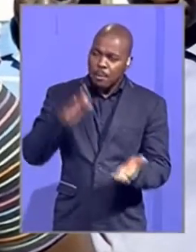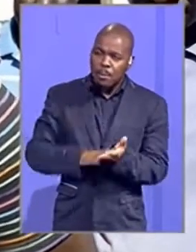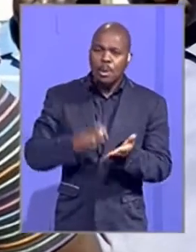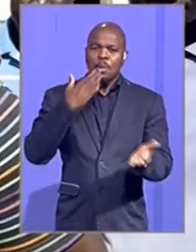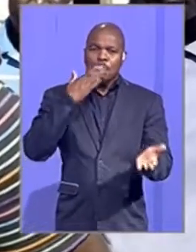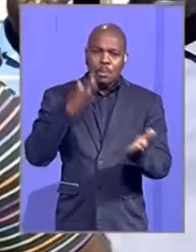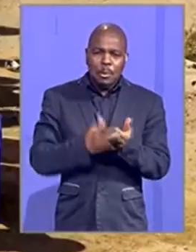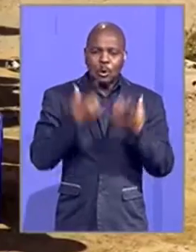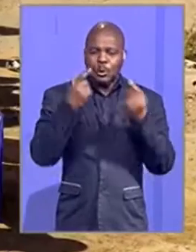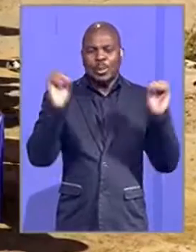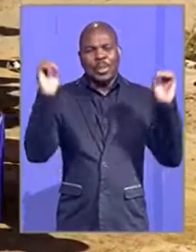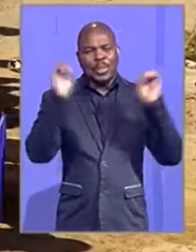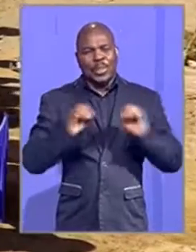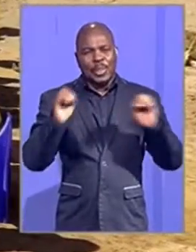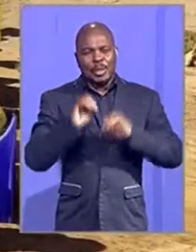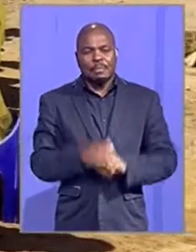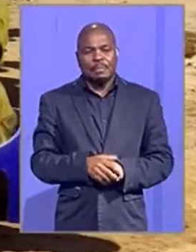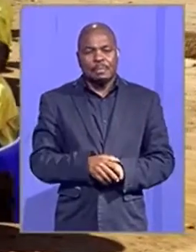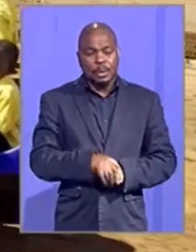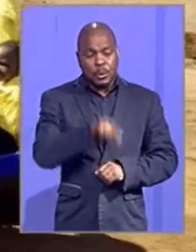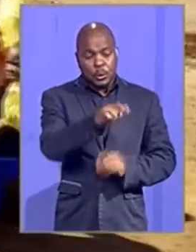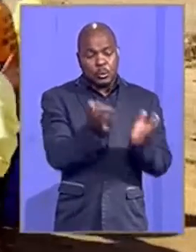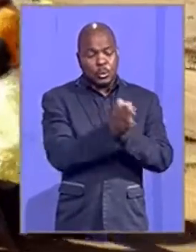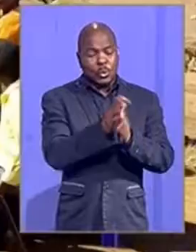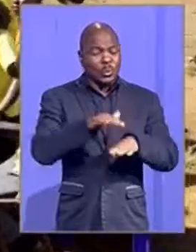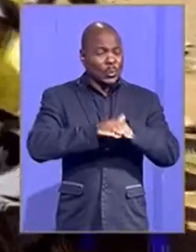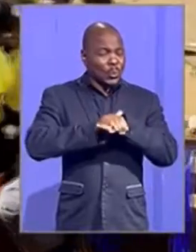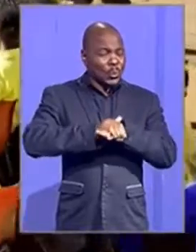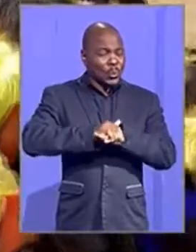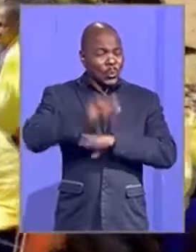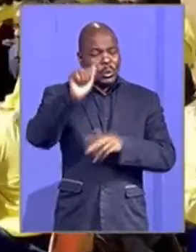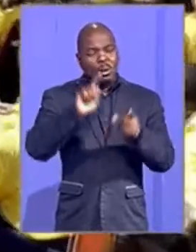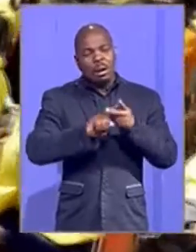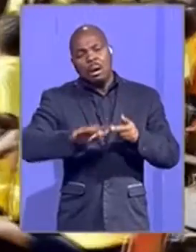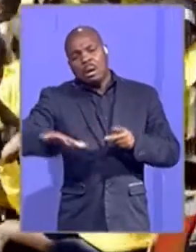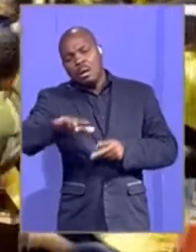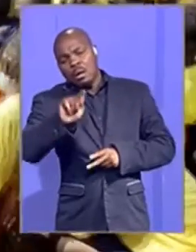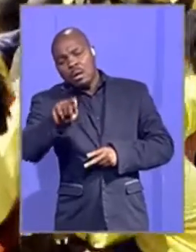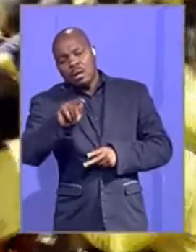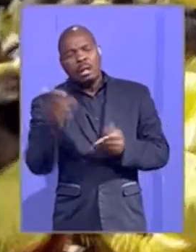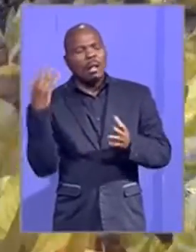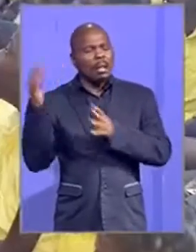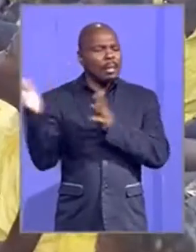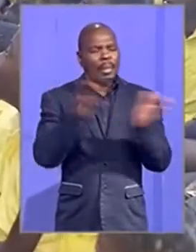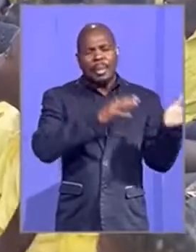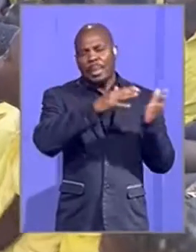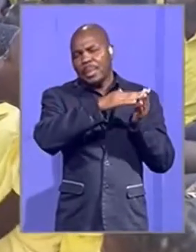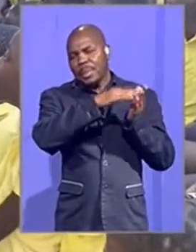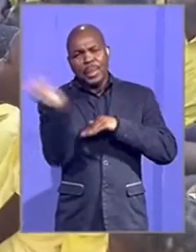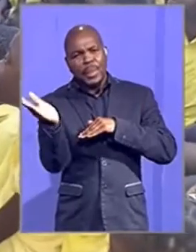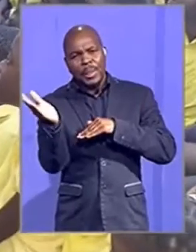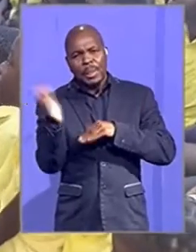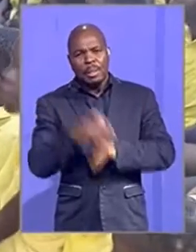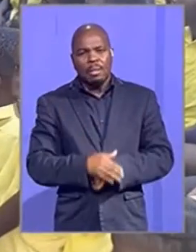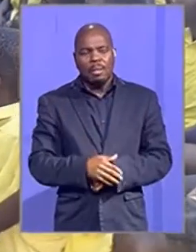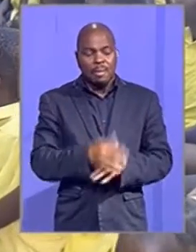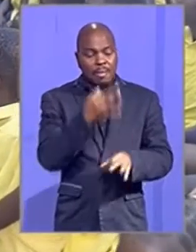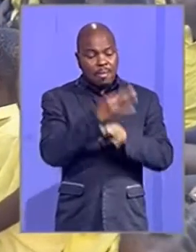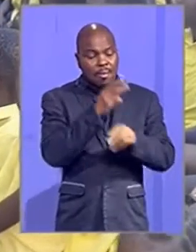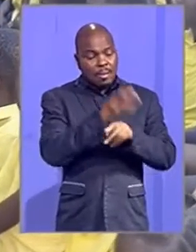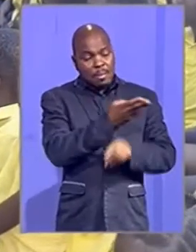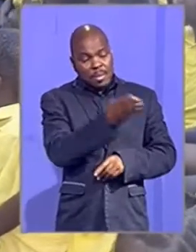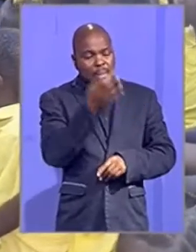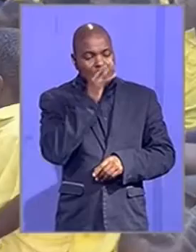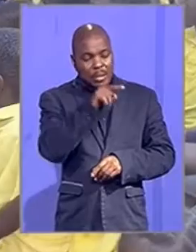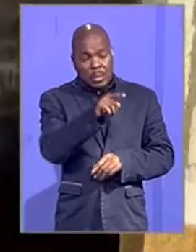lore a ba ripeti. Sekolo se se hlagetse mo la karolo ye nngwe ya sona e sa le itšiwa ke ledimo. Batswadi ba re bana ba